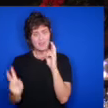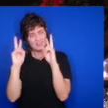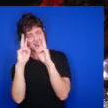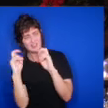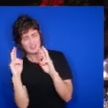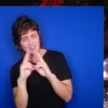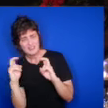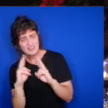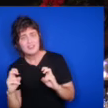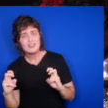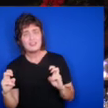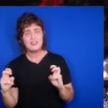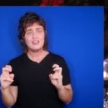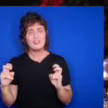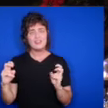I